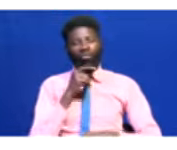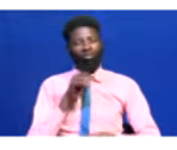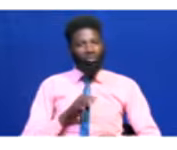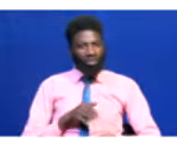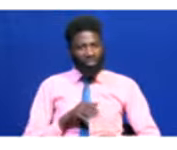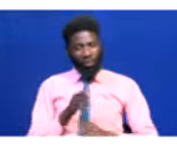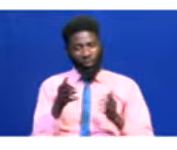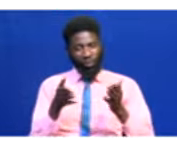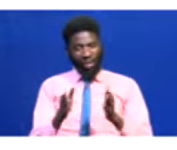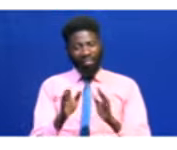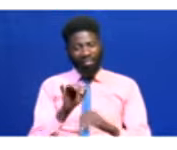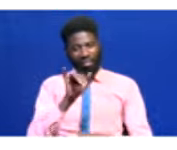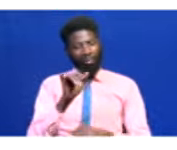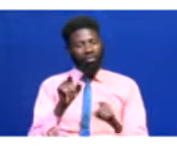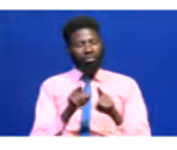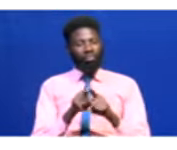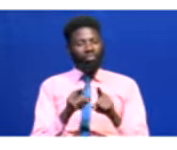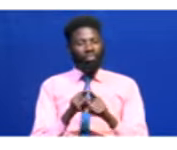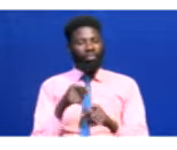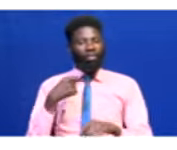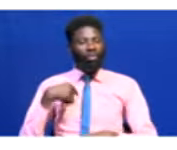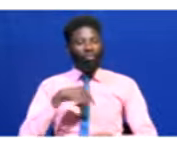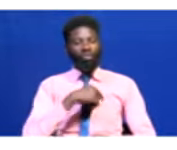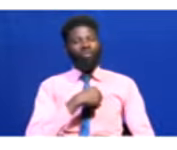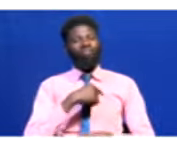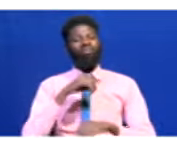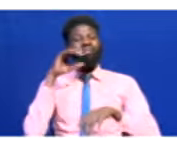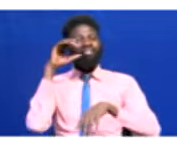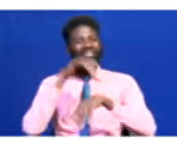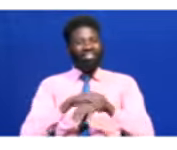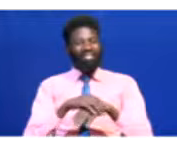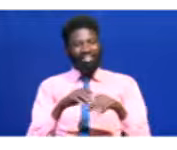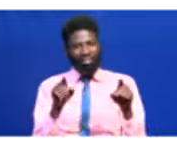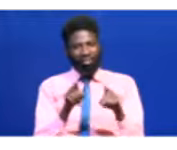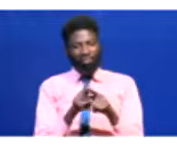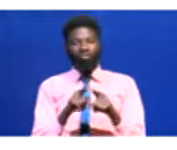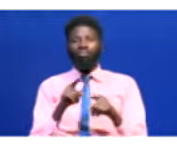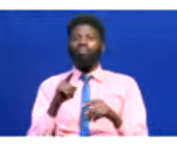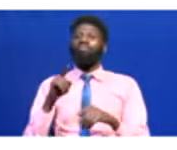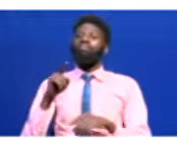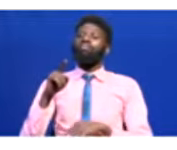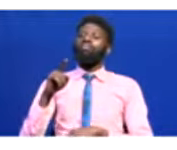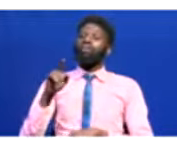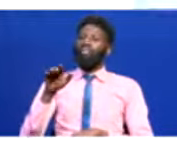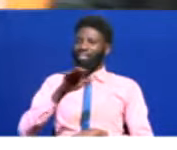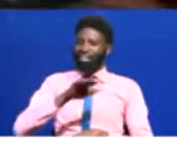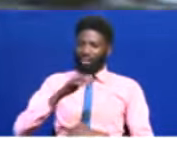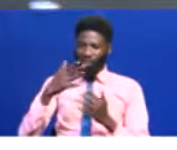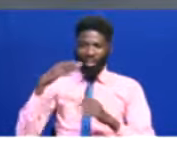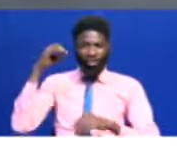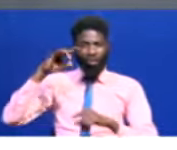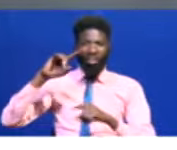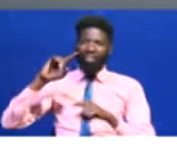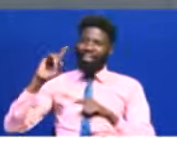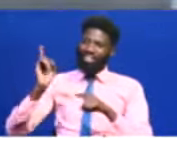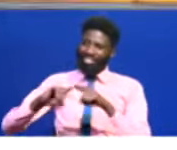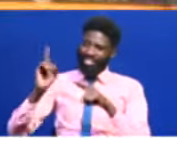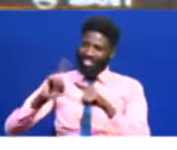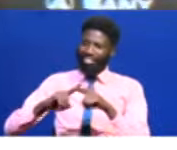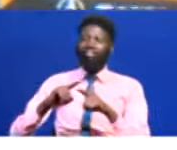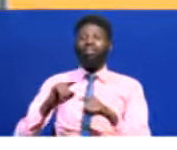that way also we get our Jua Kali sector being active. We have